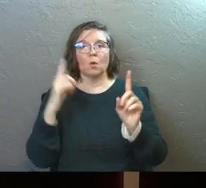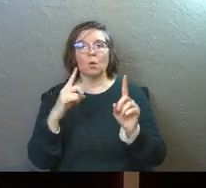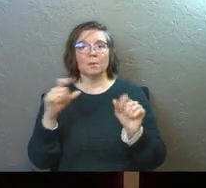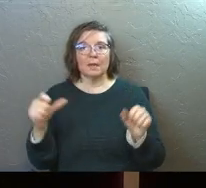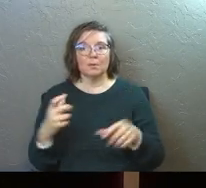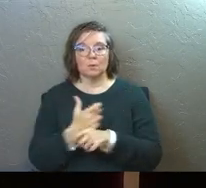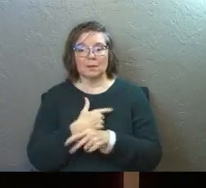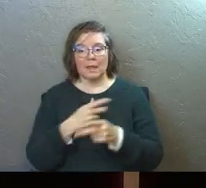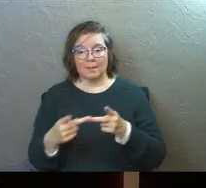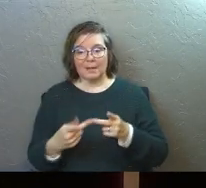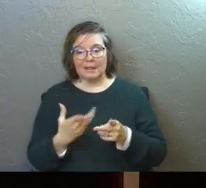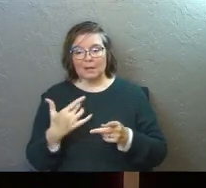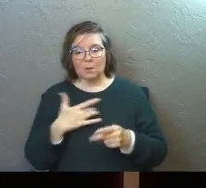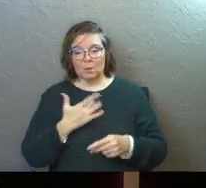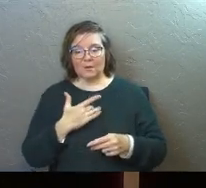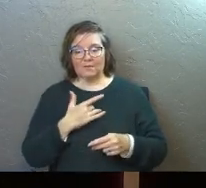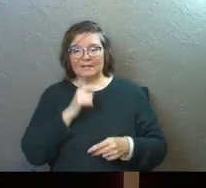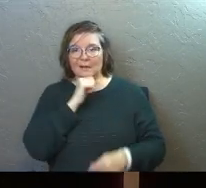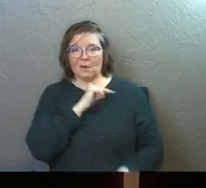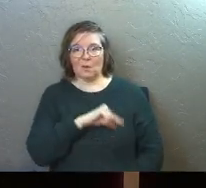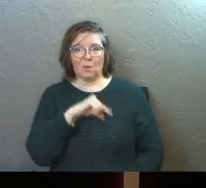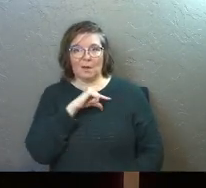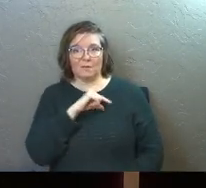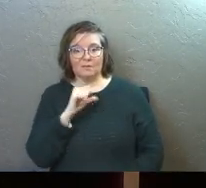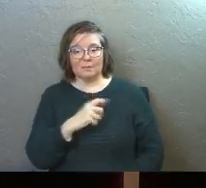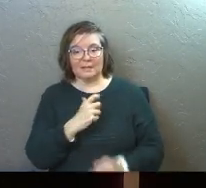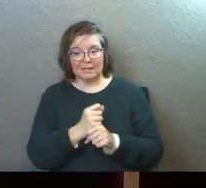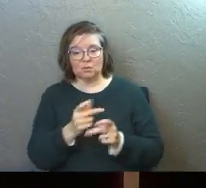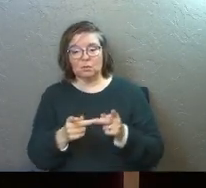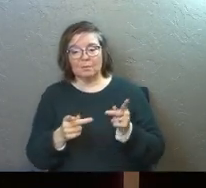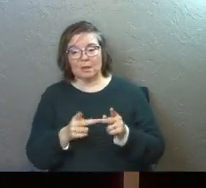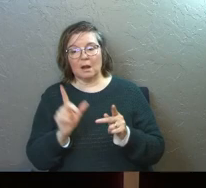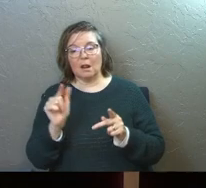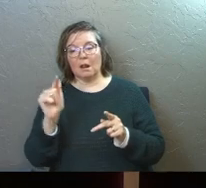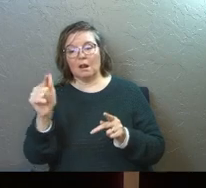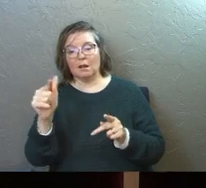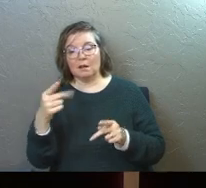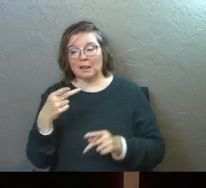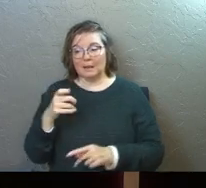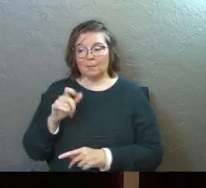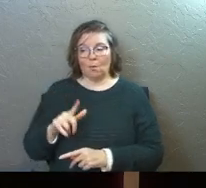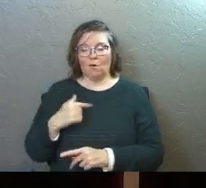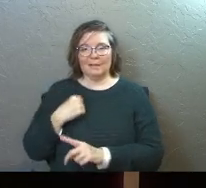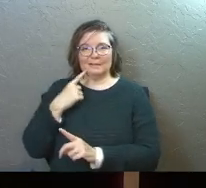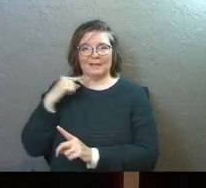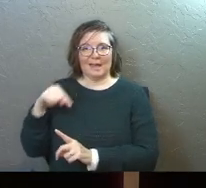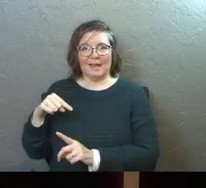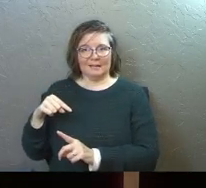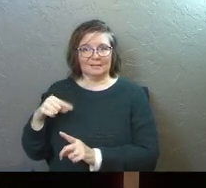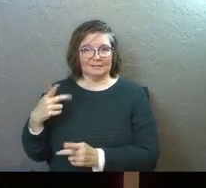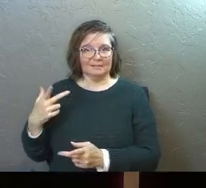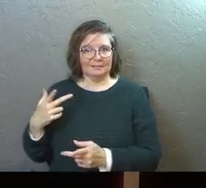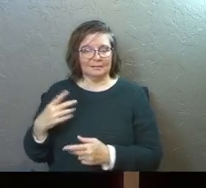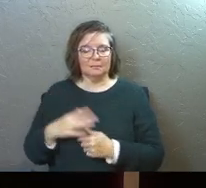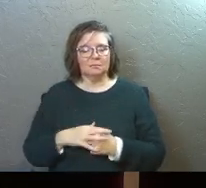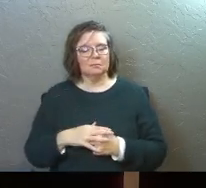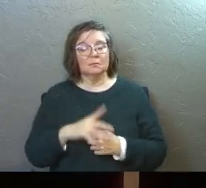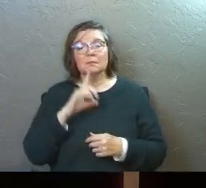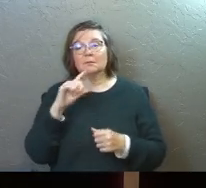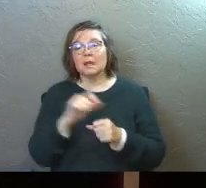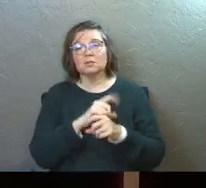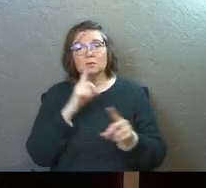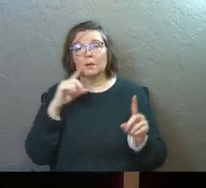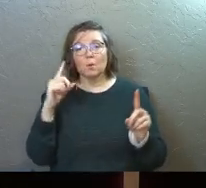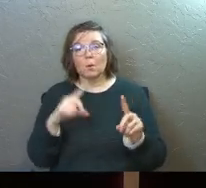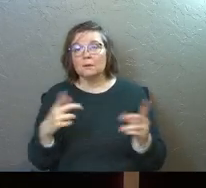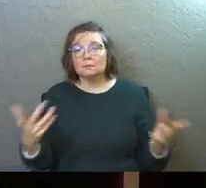and being able to get to that place. Things that we feel have disqualified us from being able to get to a place down the road like Paul says he's at. So what's the actual